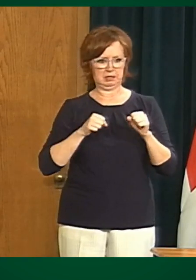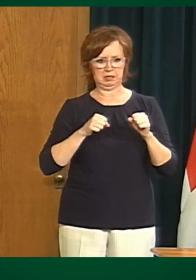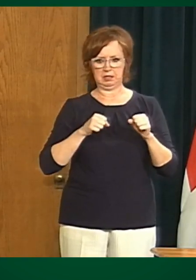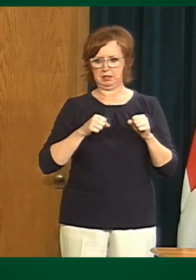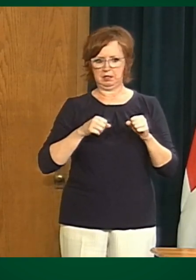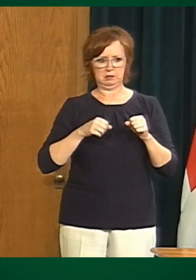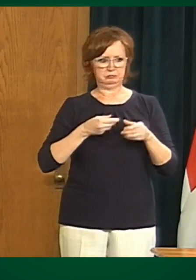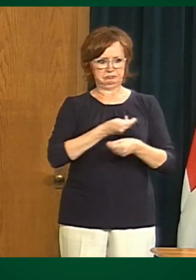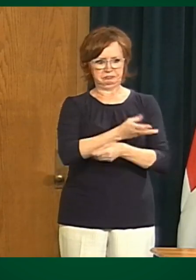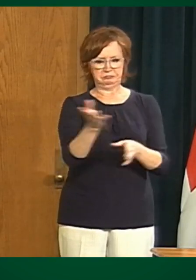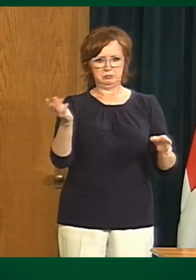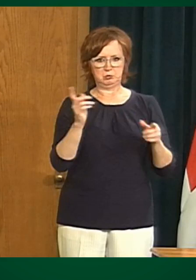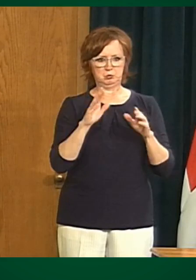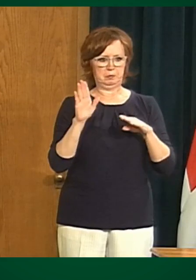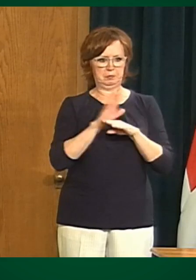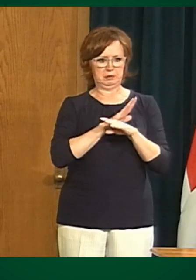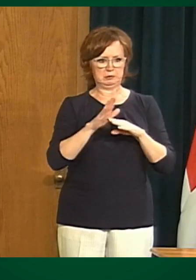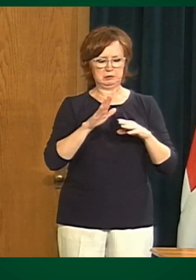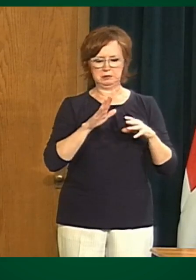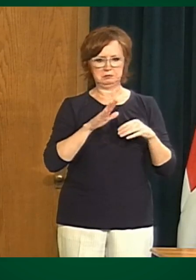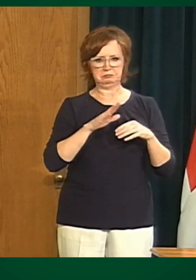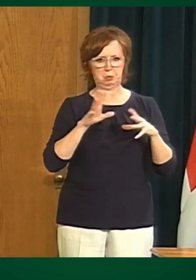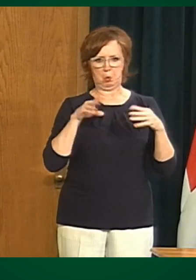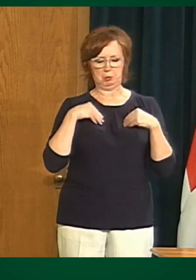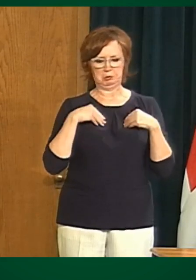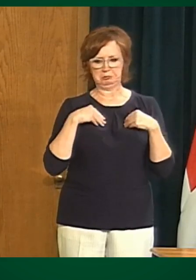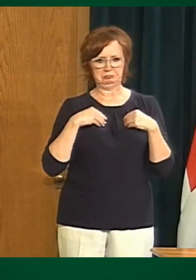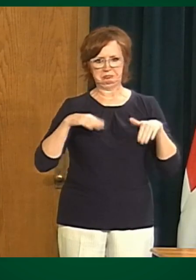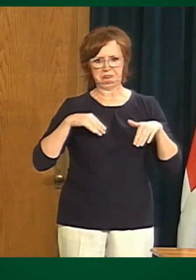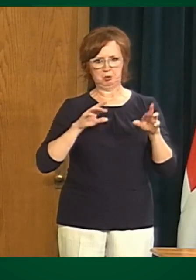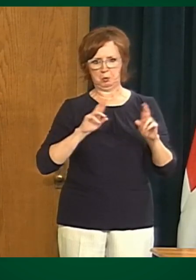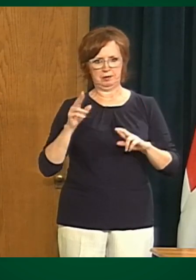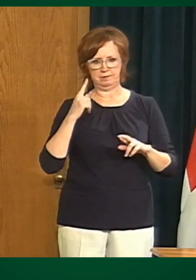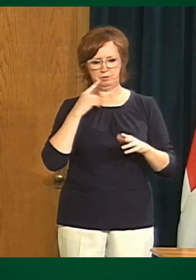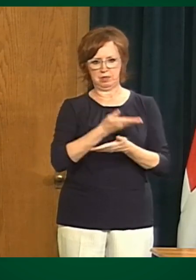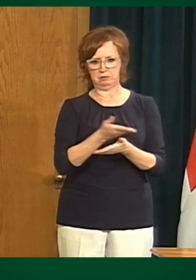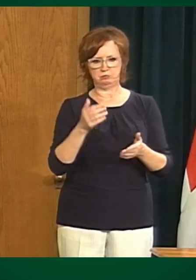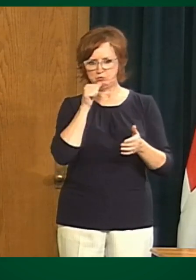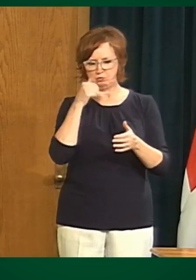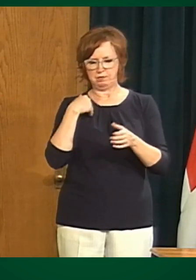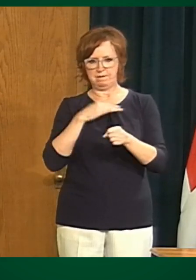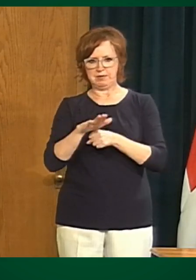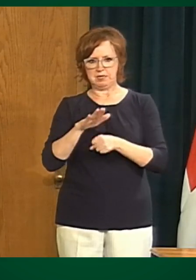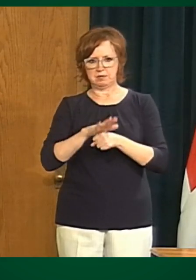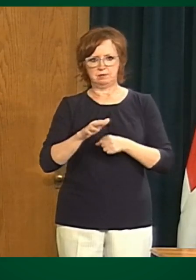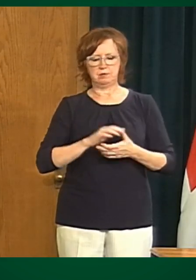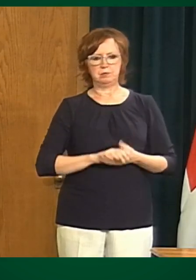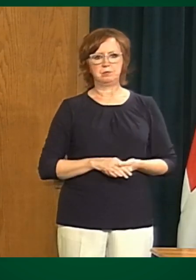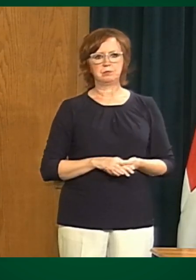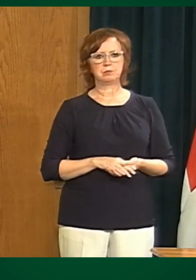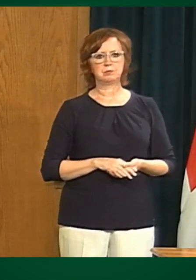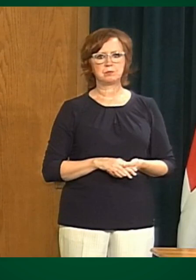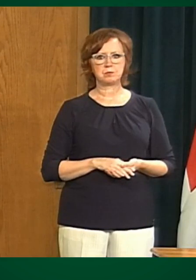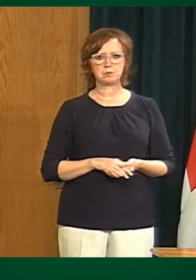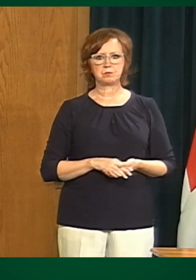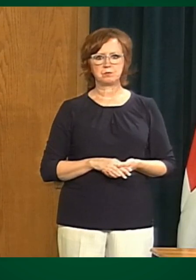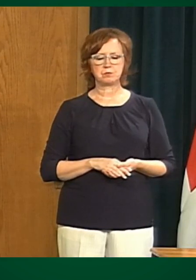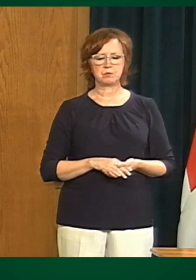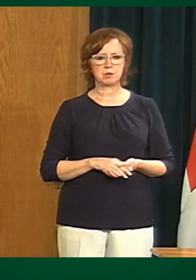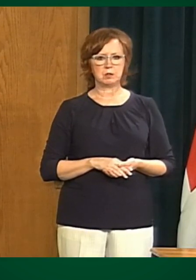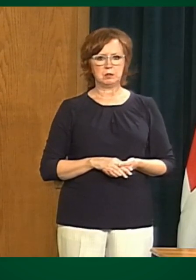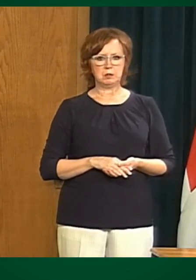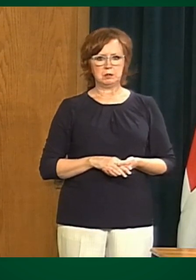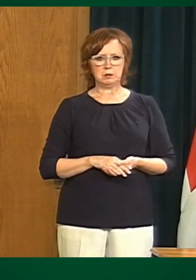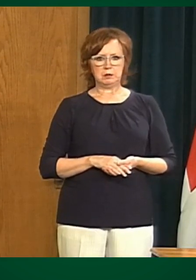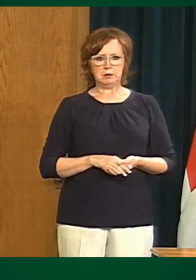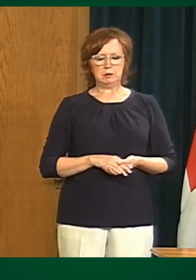make available to the retail sector, if you will, and to the private sector. We have said since the beginning